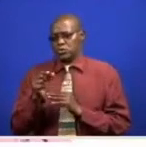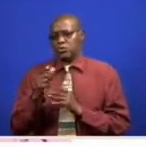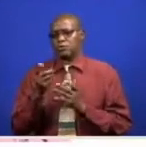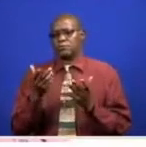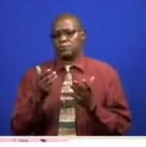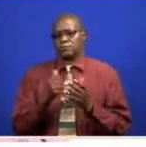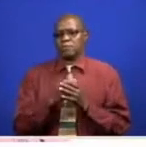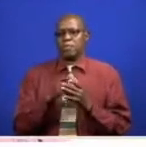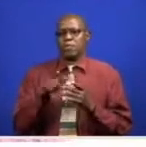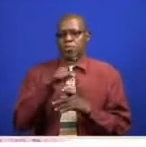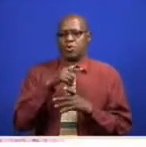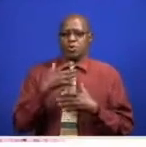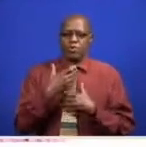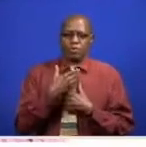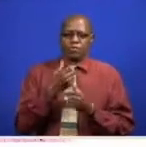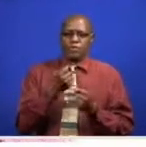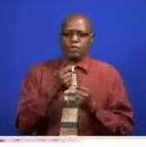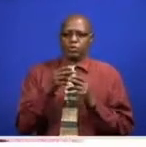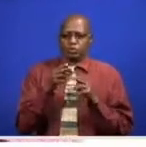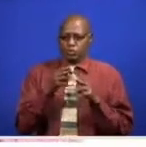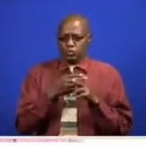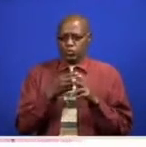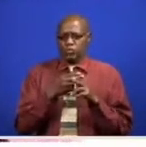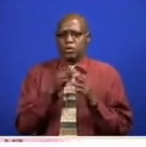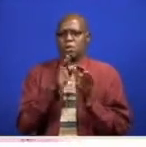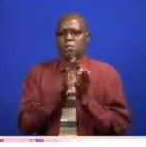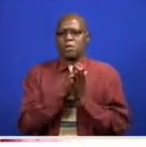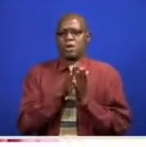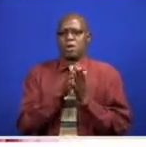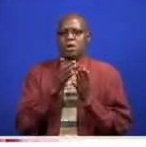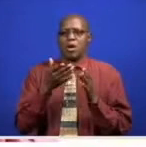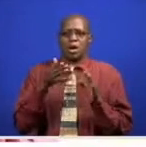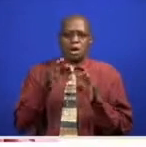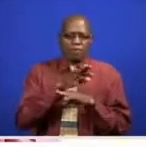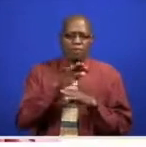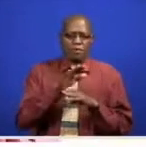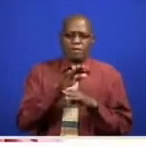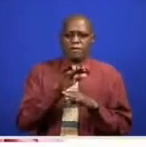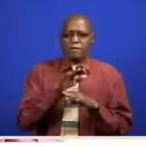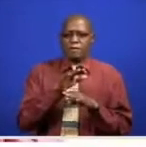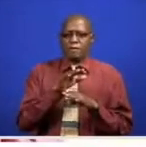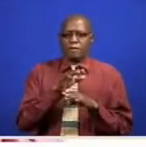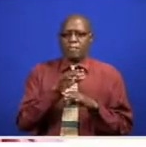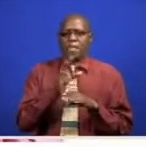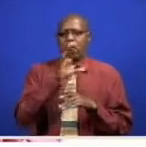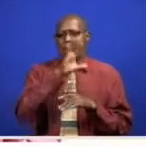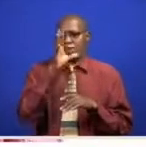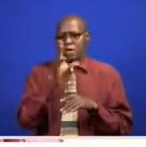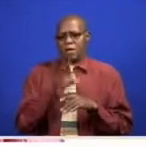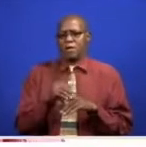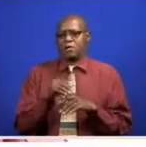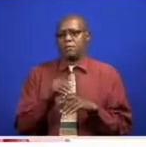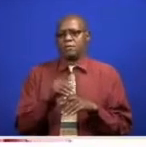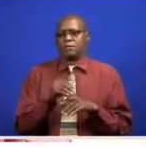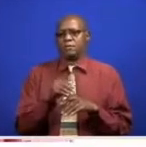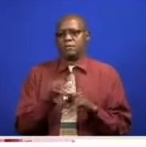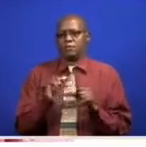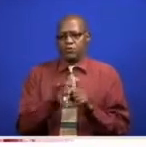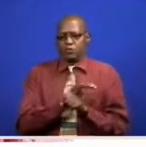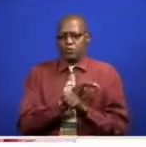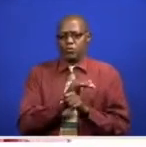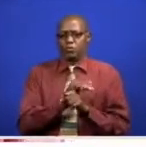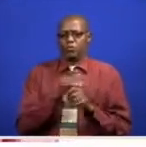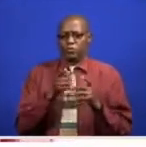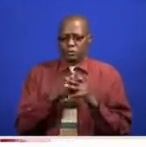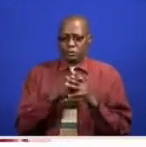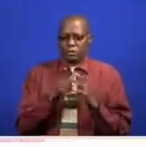and we are confident that very soon the bank will be covering the entire African continent to help jumpstart